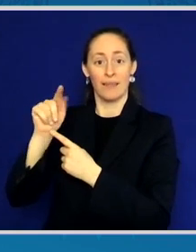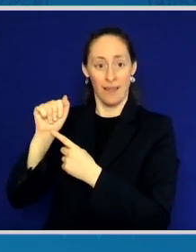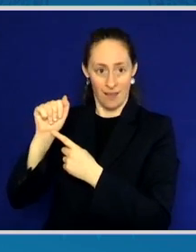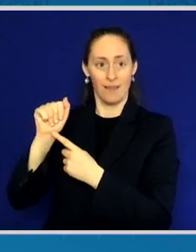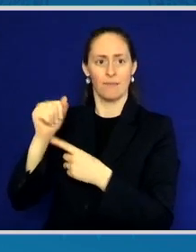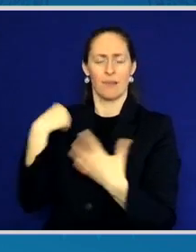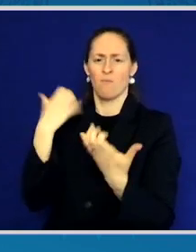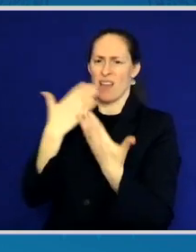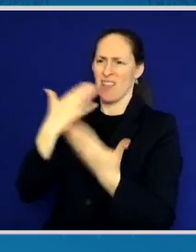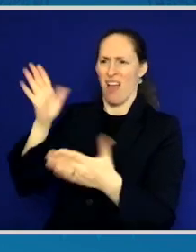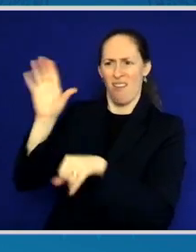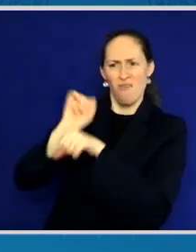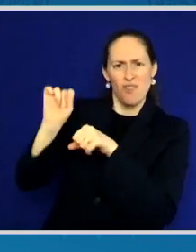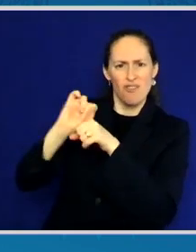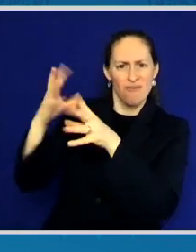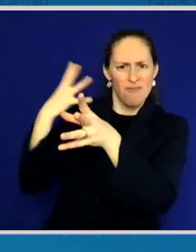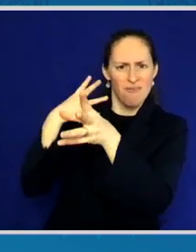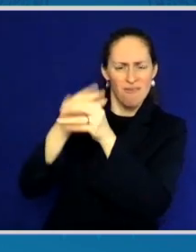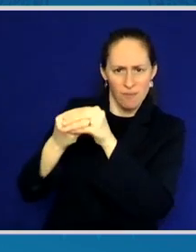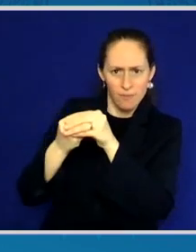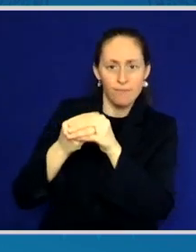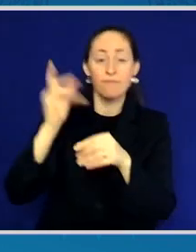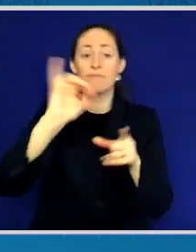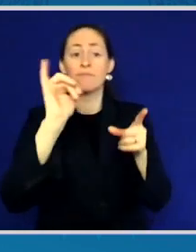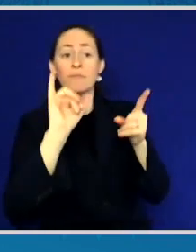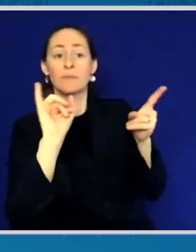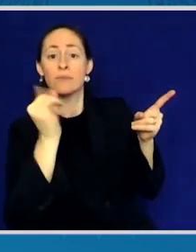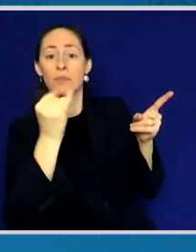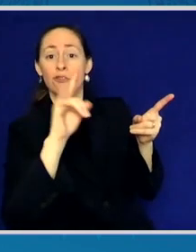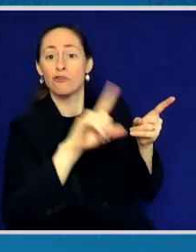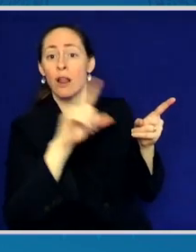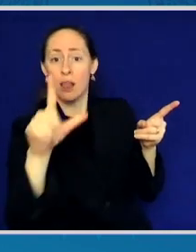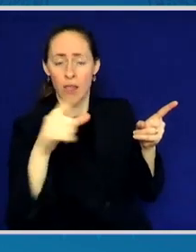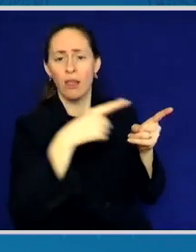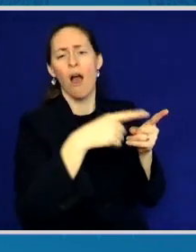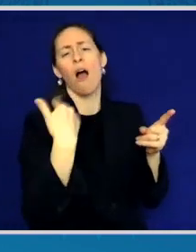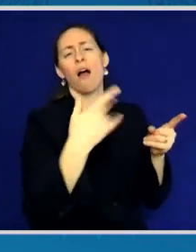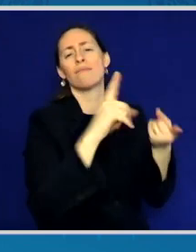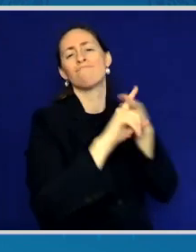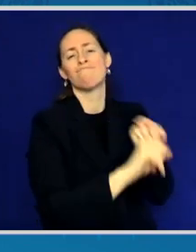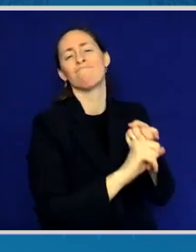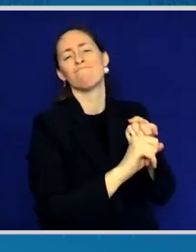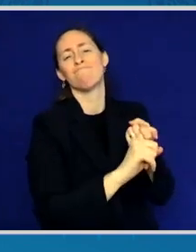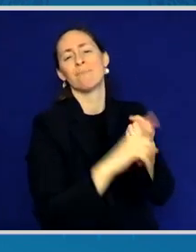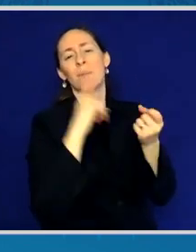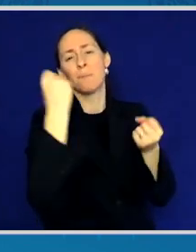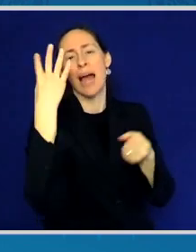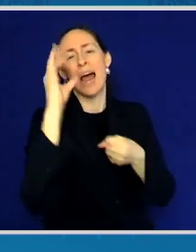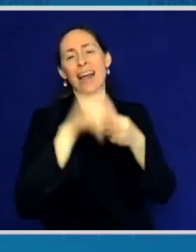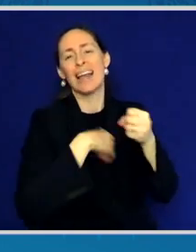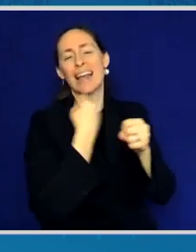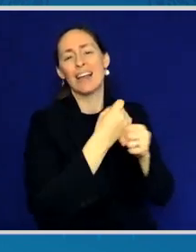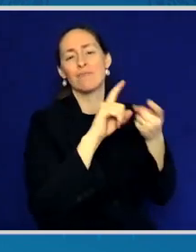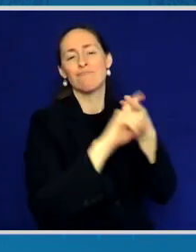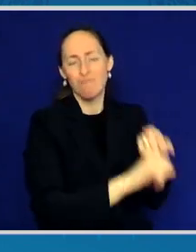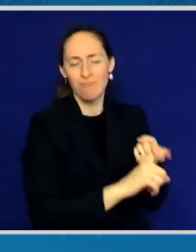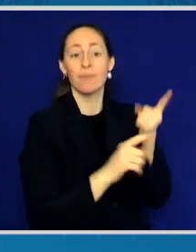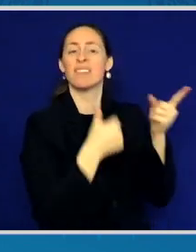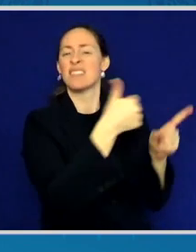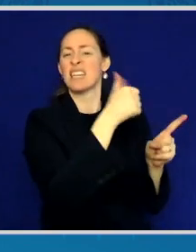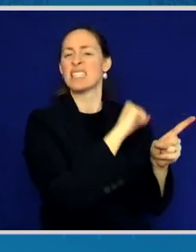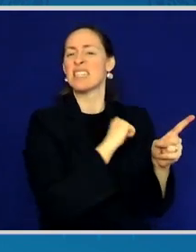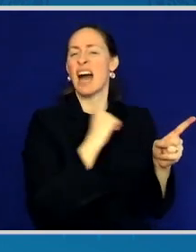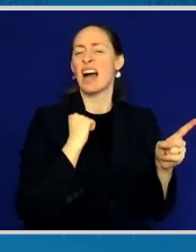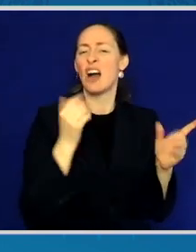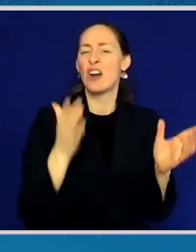of mine, who's head of the Cincinnati Chamber of Commerce, and the Chamber really stepped up to make this, to help modernize this transit system